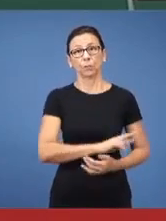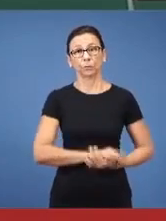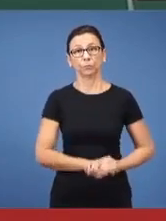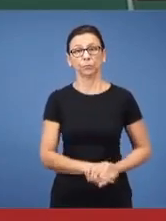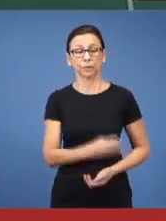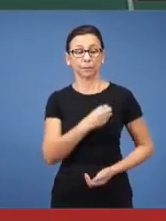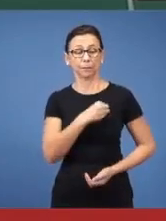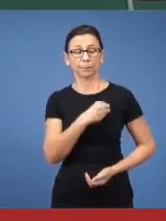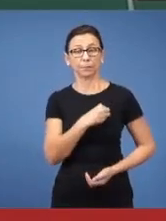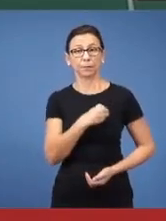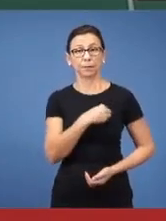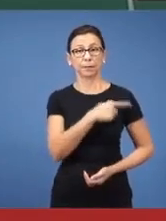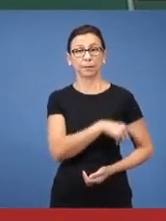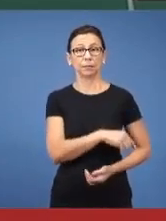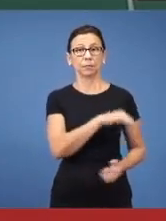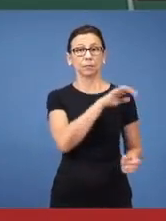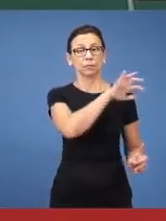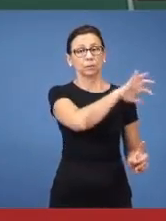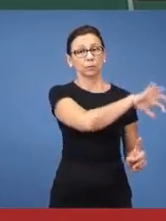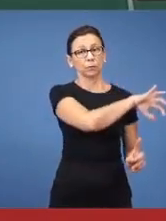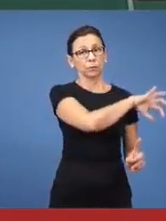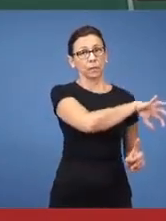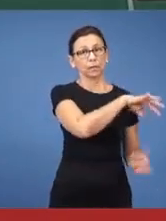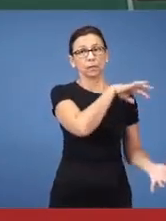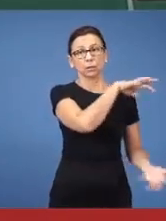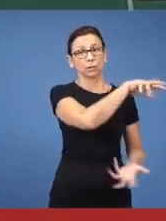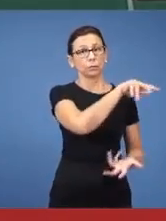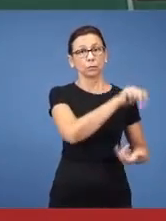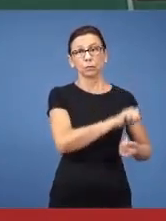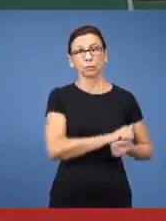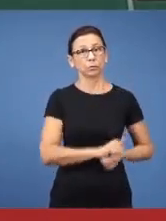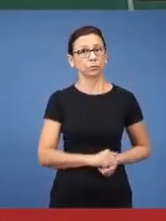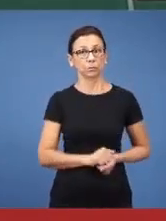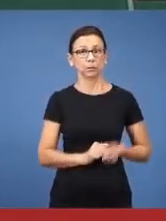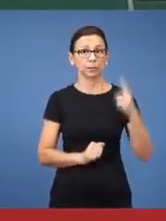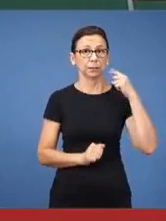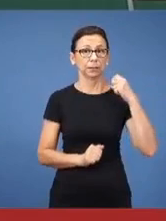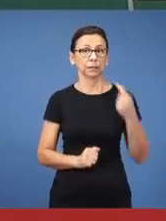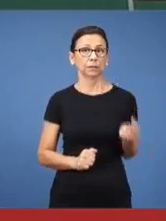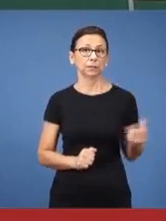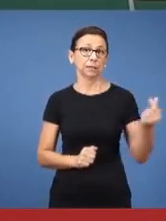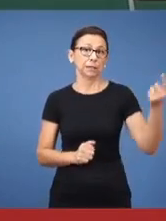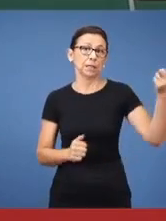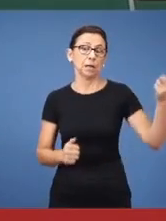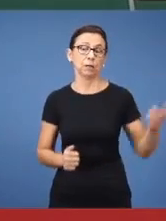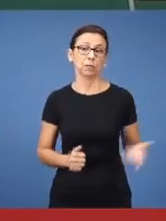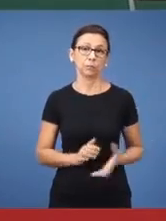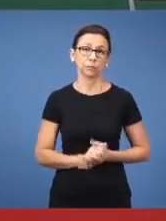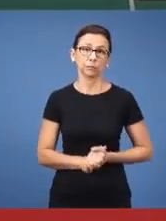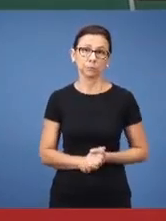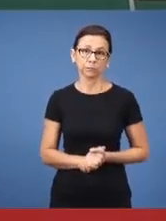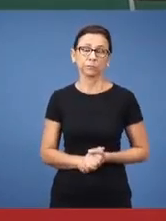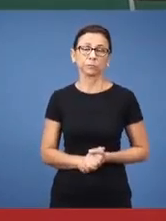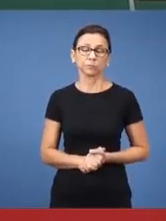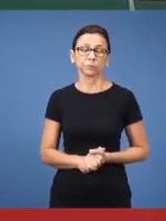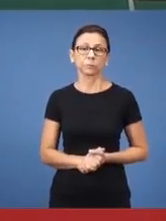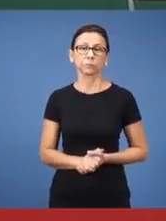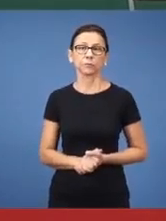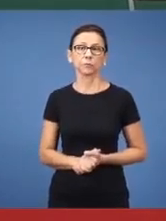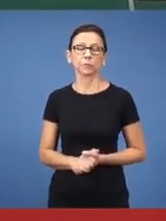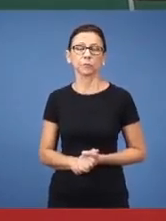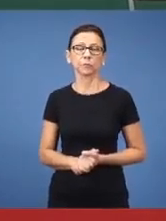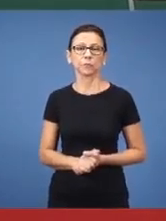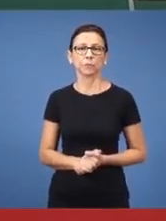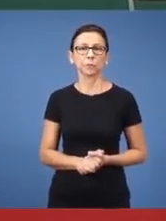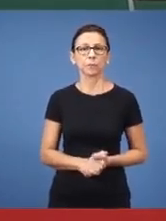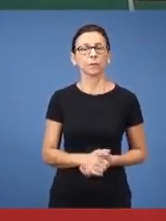that stopped the left, the great love, the greatest love. That's why she's the great harlotress. As